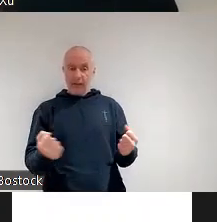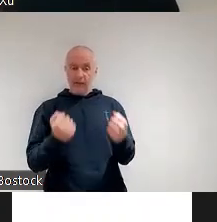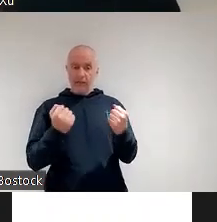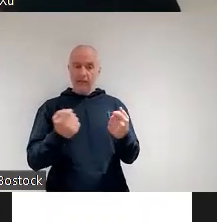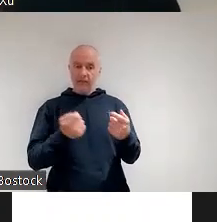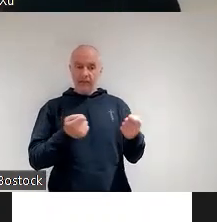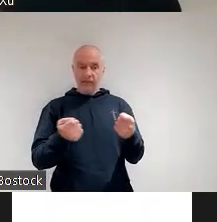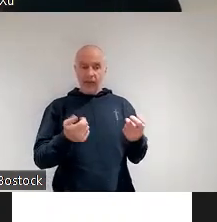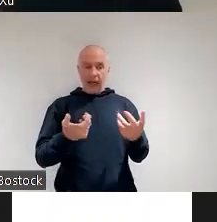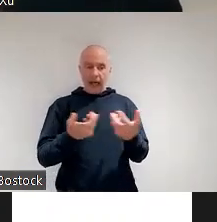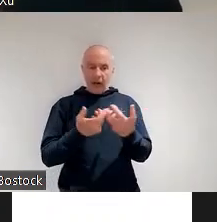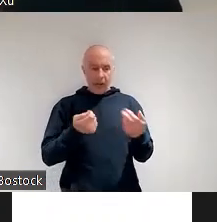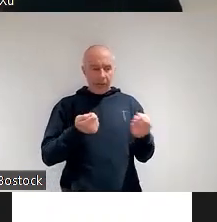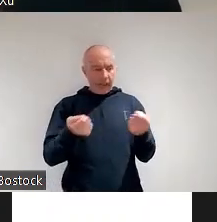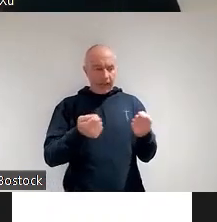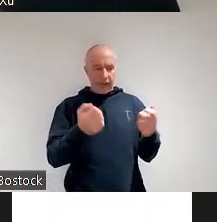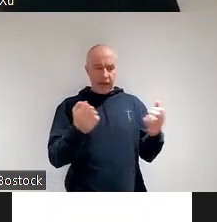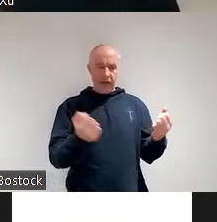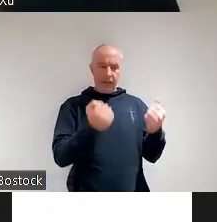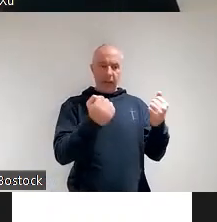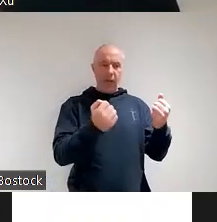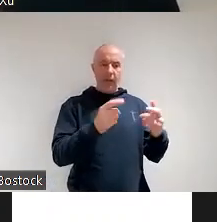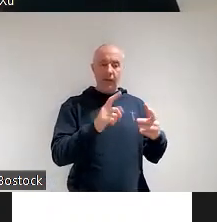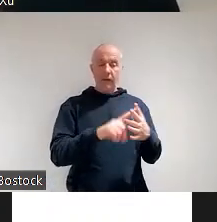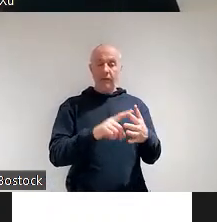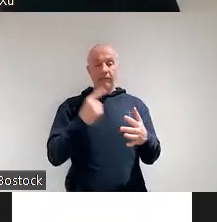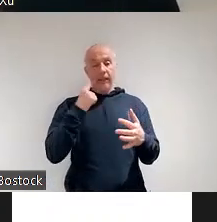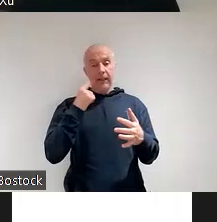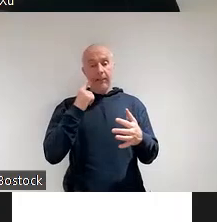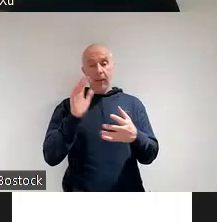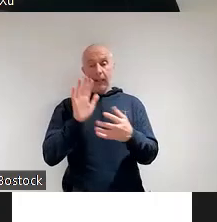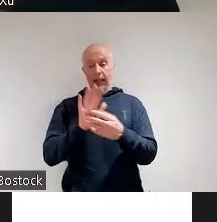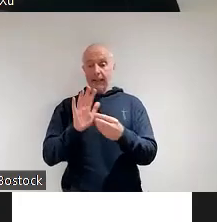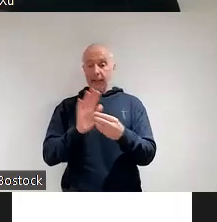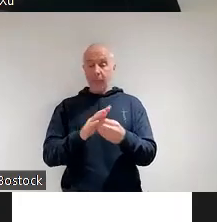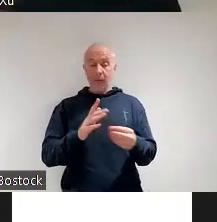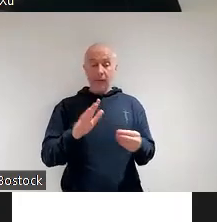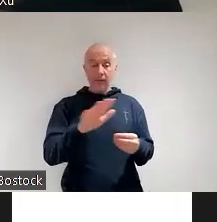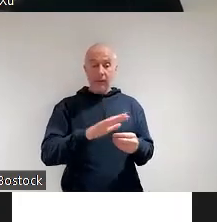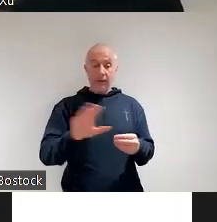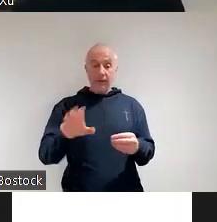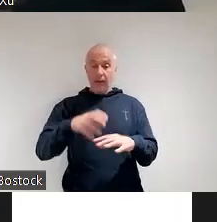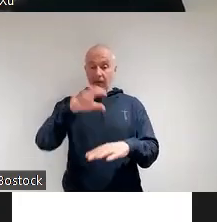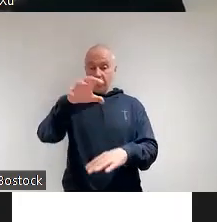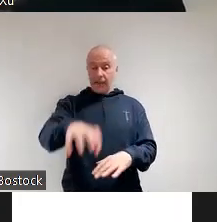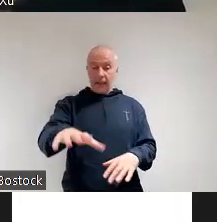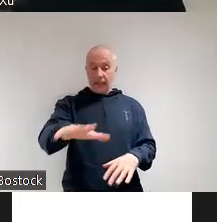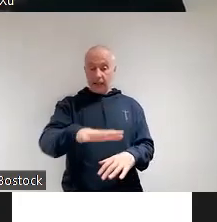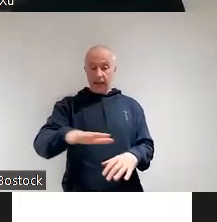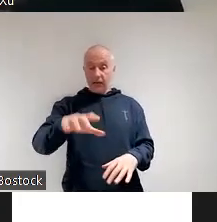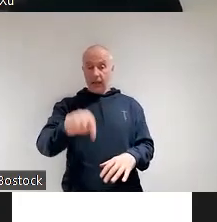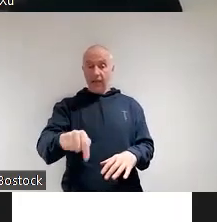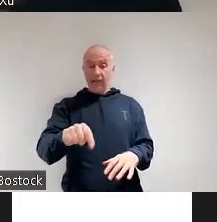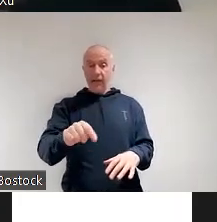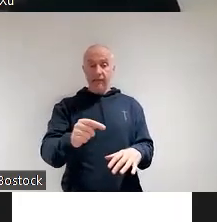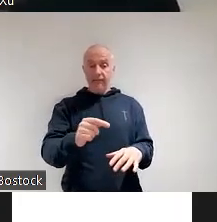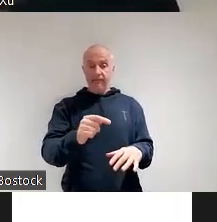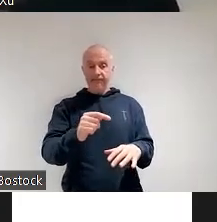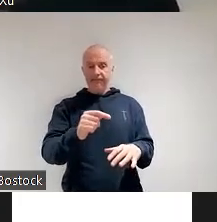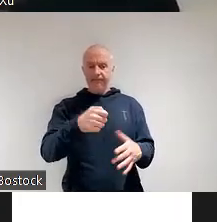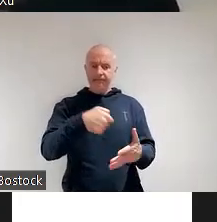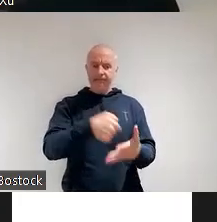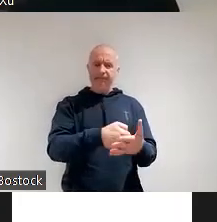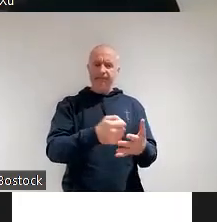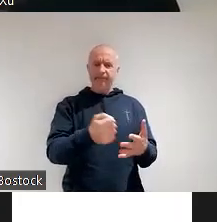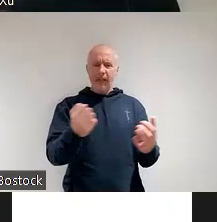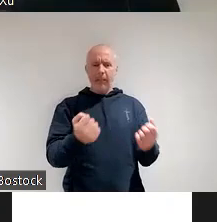how you actually manage your power. So give you a simple example here. If you are on a site, right, that site has got limited power, and you want to make sure that all